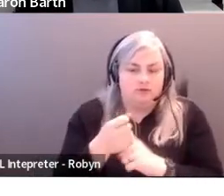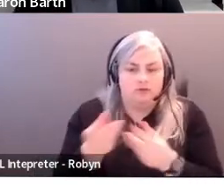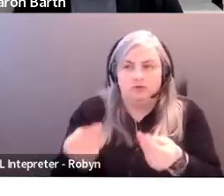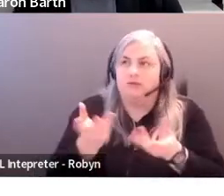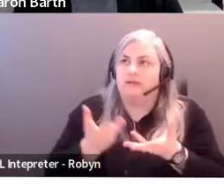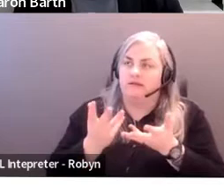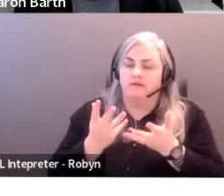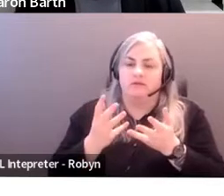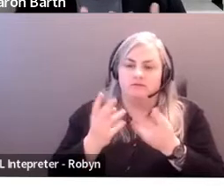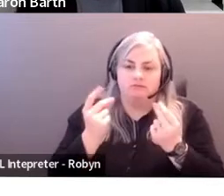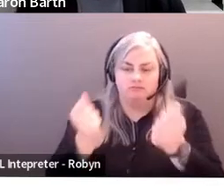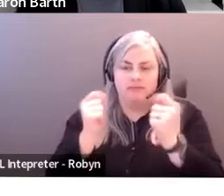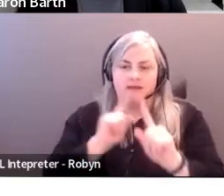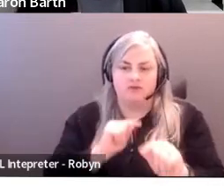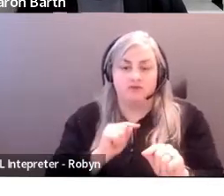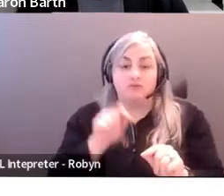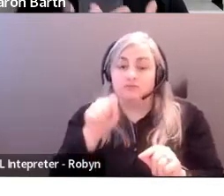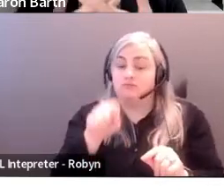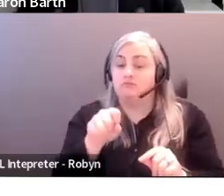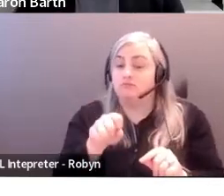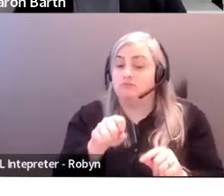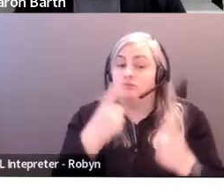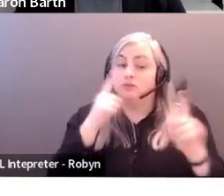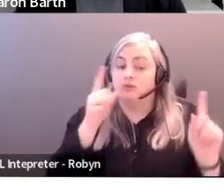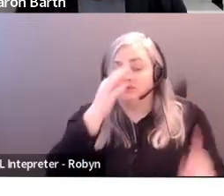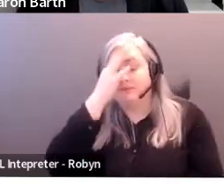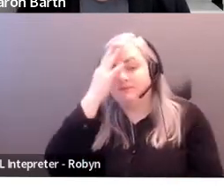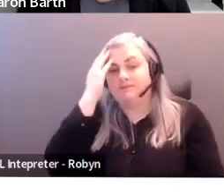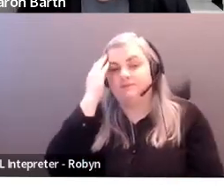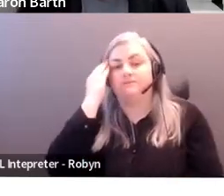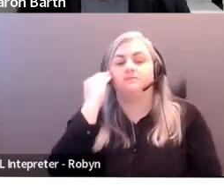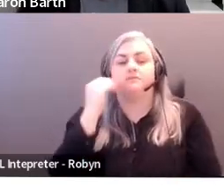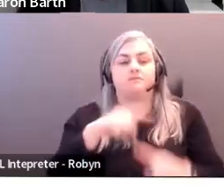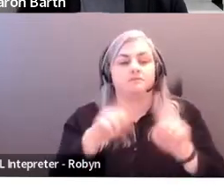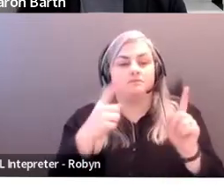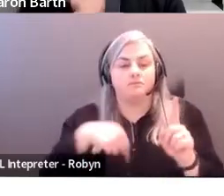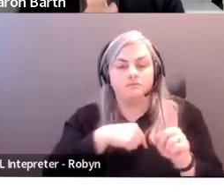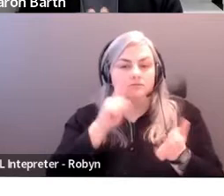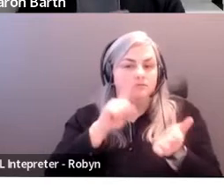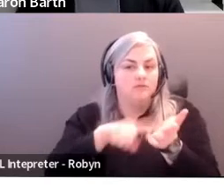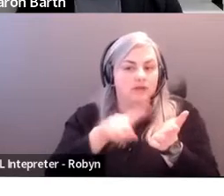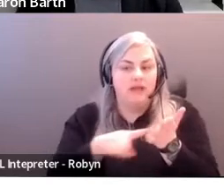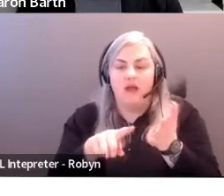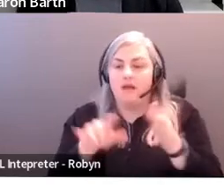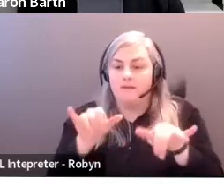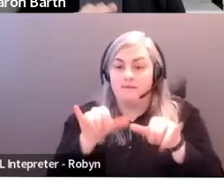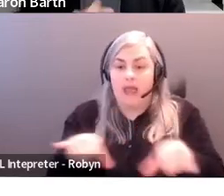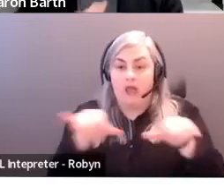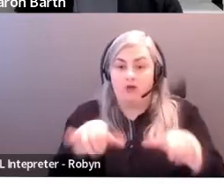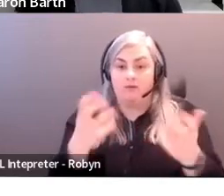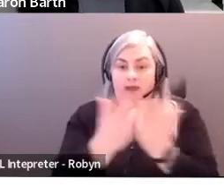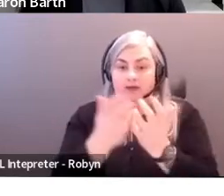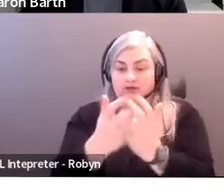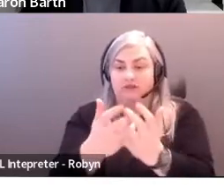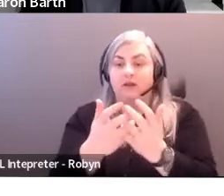quick serviceable answer, which it does. But we've looked at how even that pattern matching, even